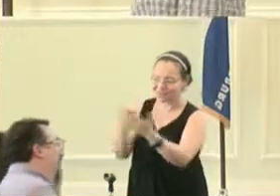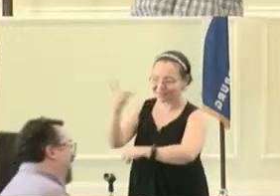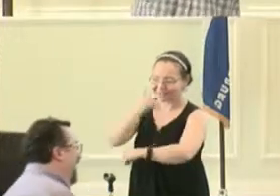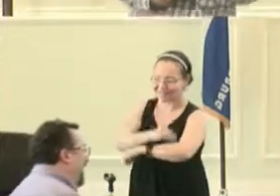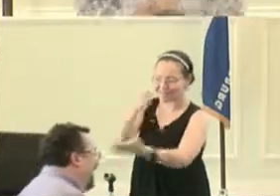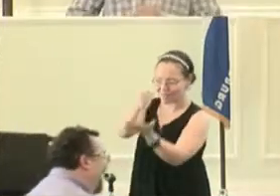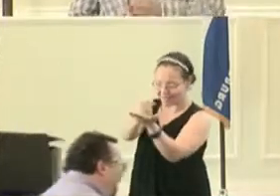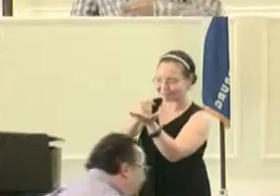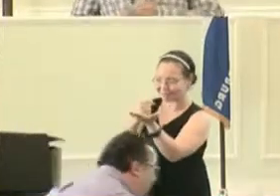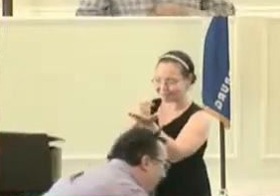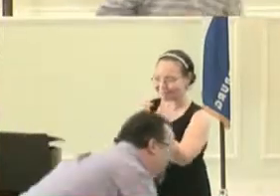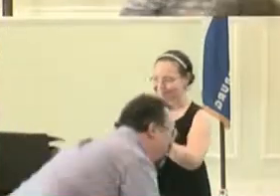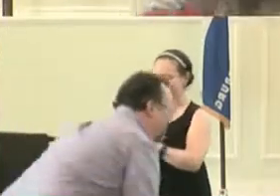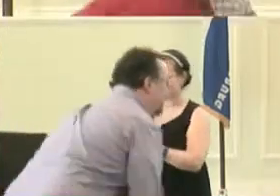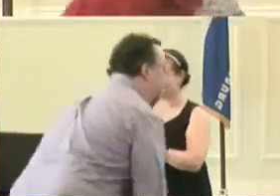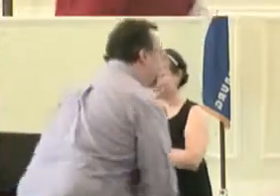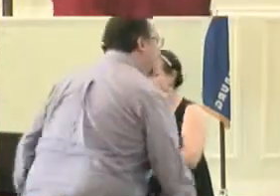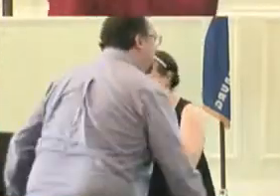Thank you, guys.